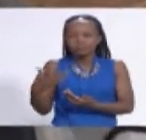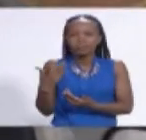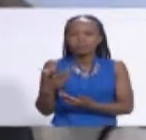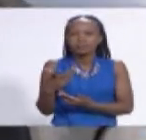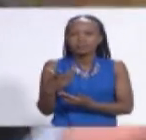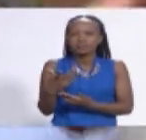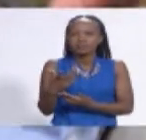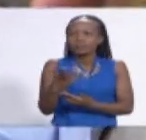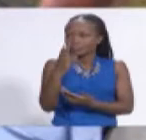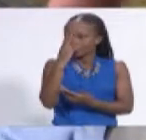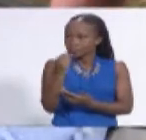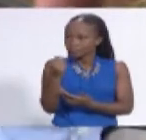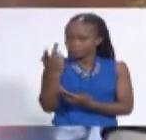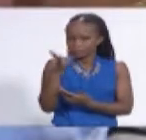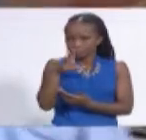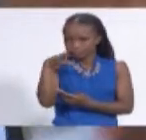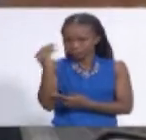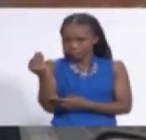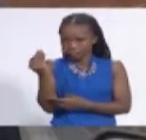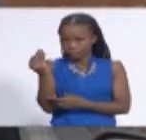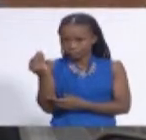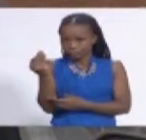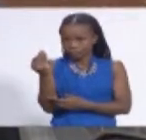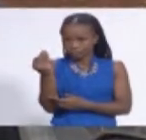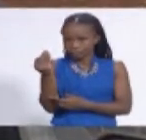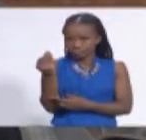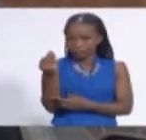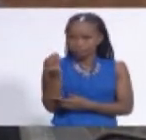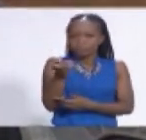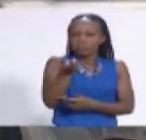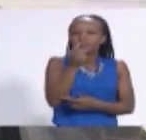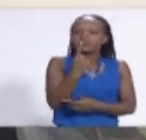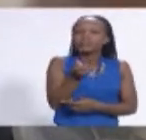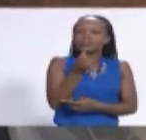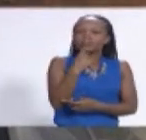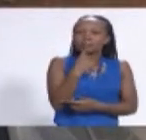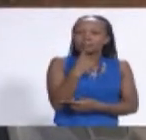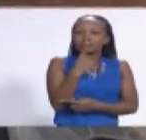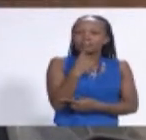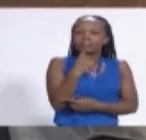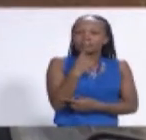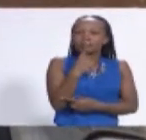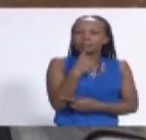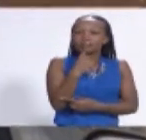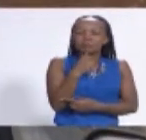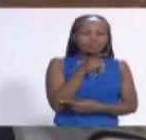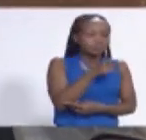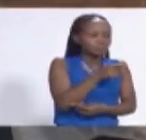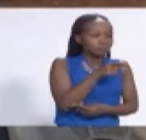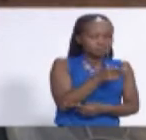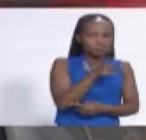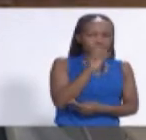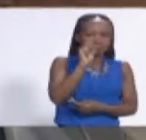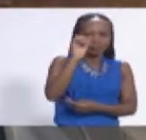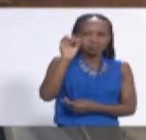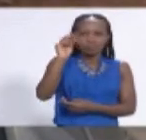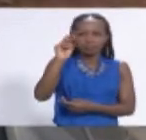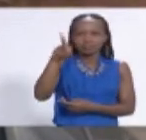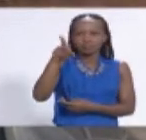I do? Nitaenda nichukue antihistamines na hiyo symptoms itapotea.